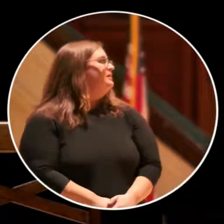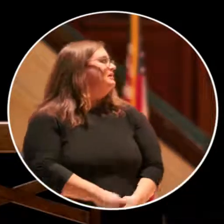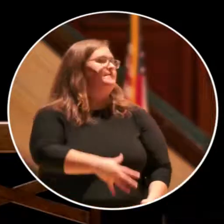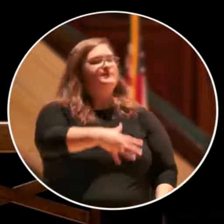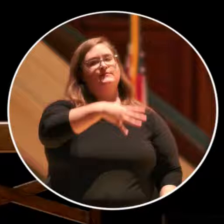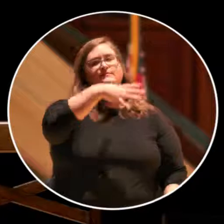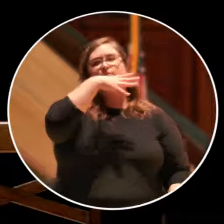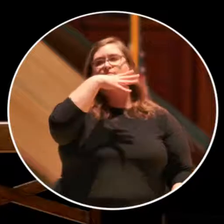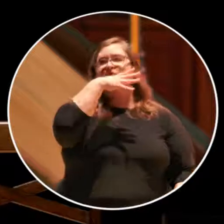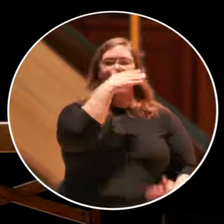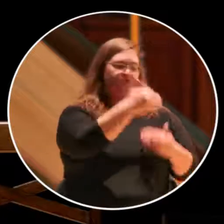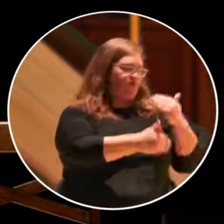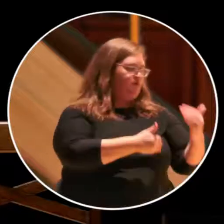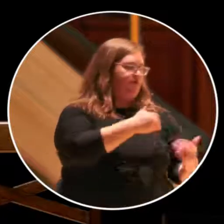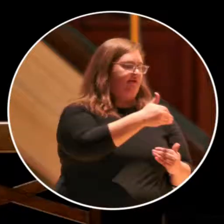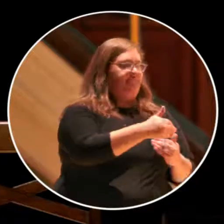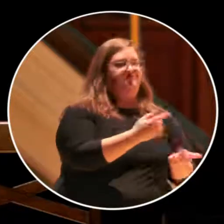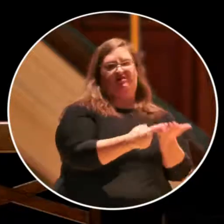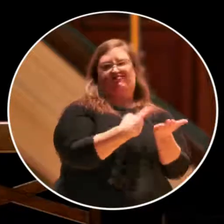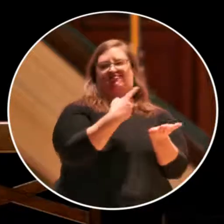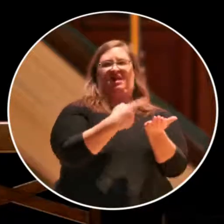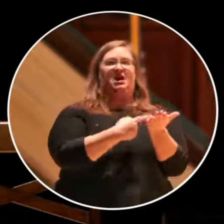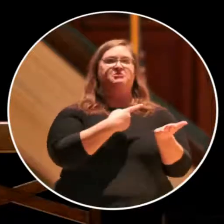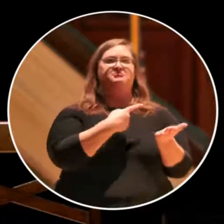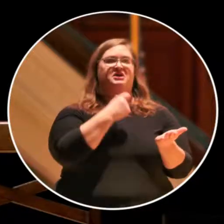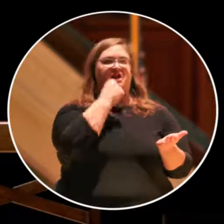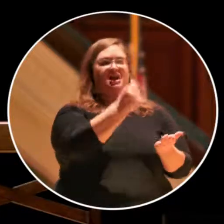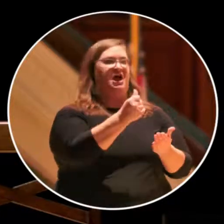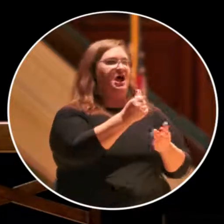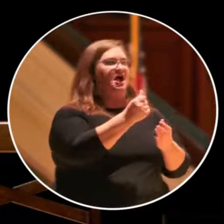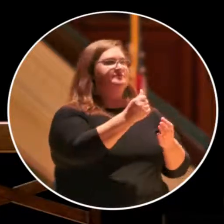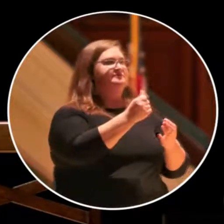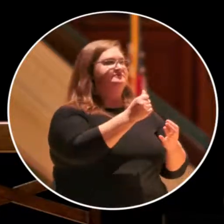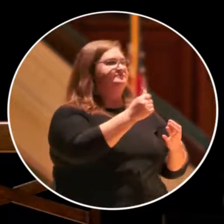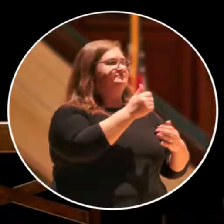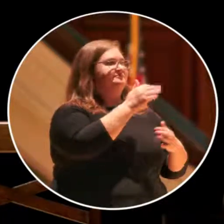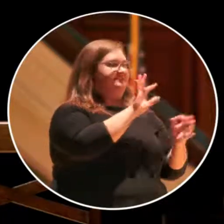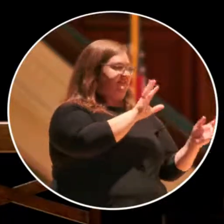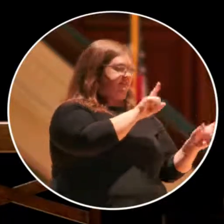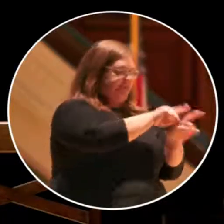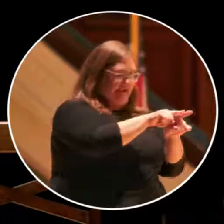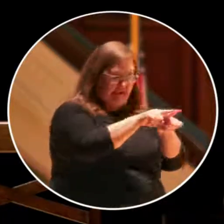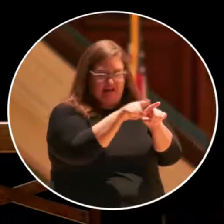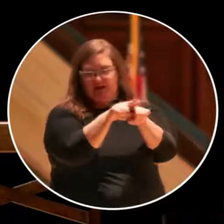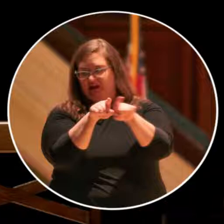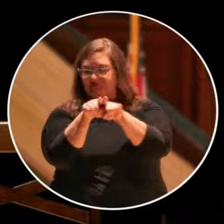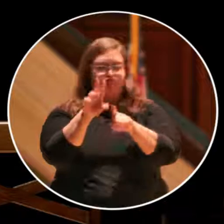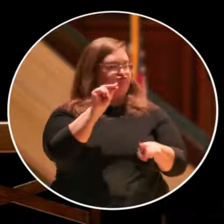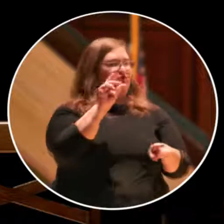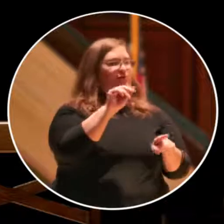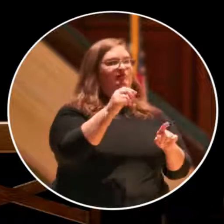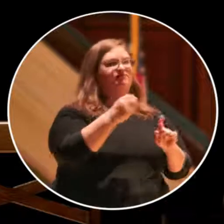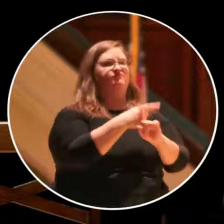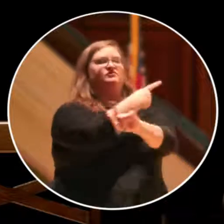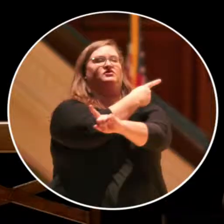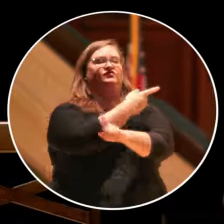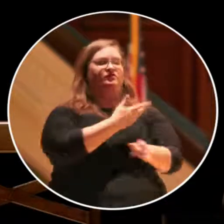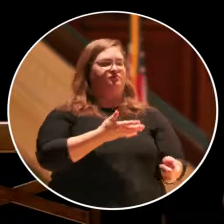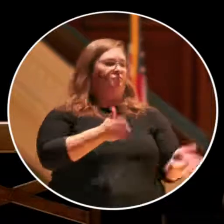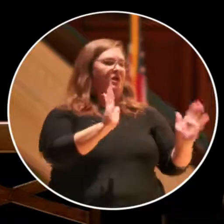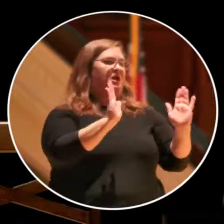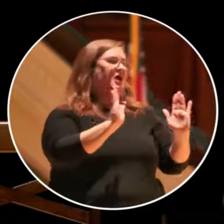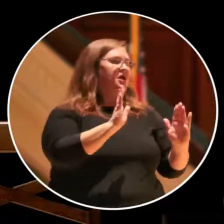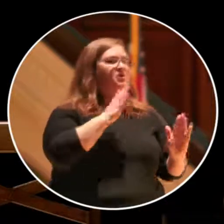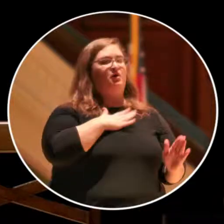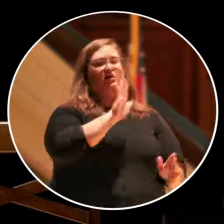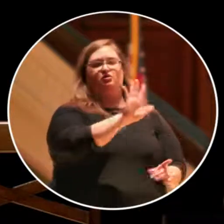unconventional, and our next storyteller shares her story of that unconventional path, of the